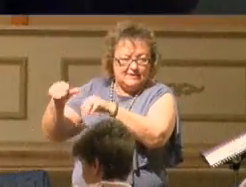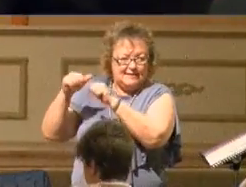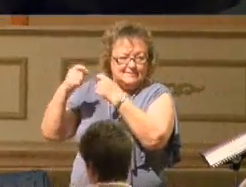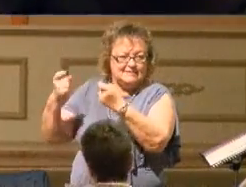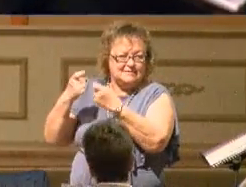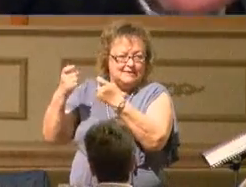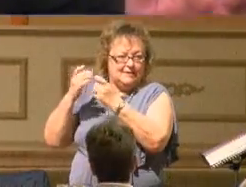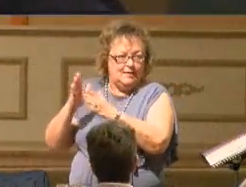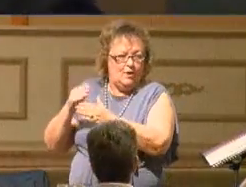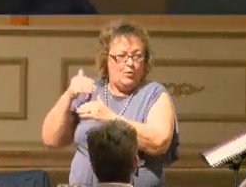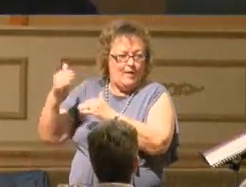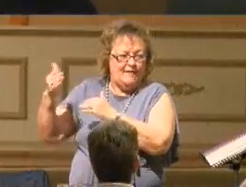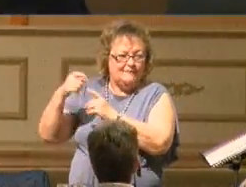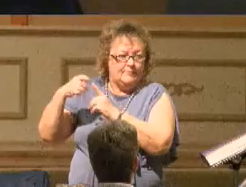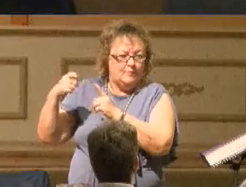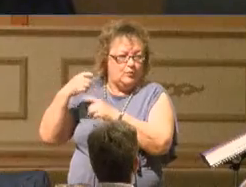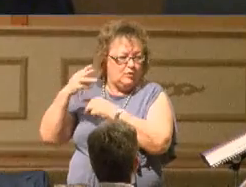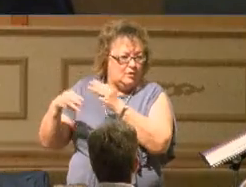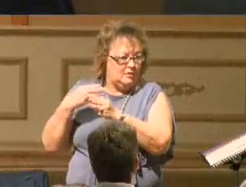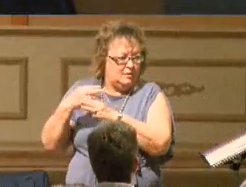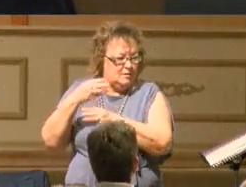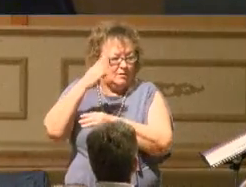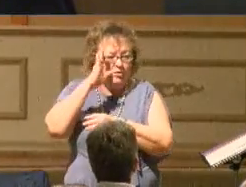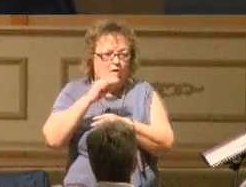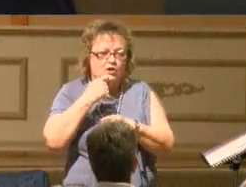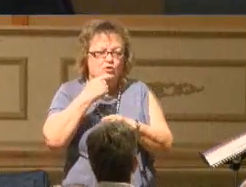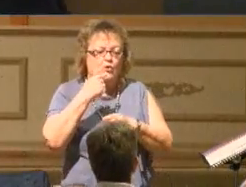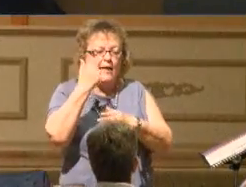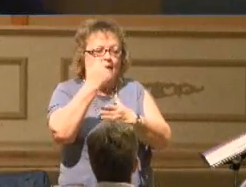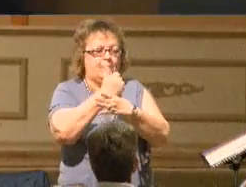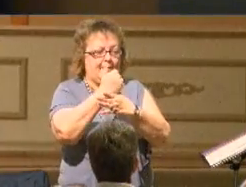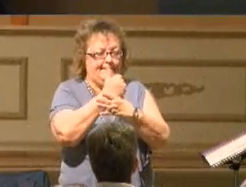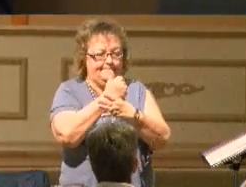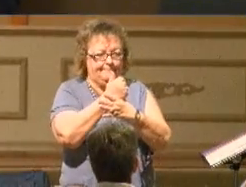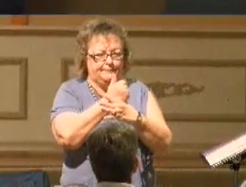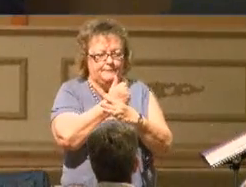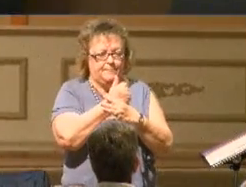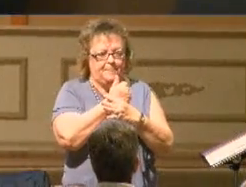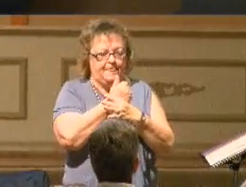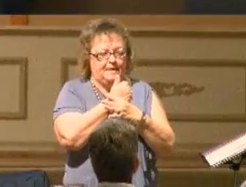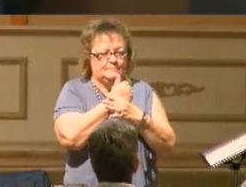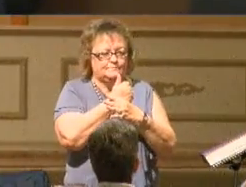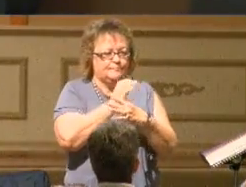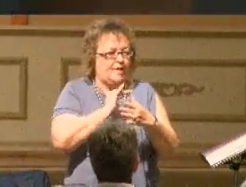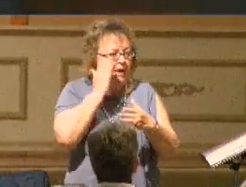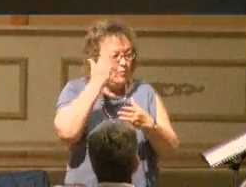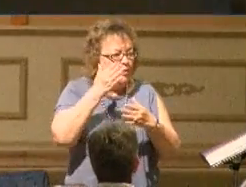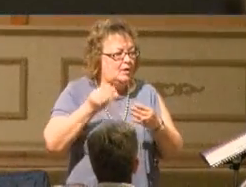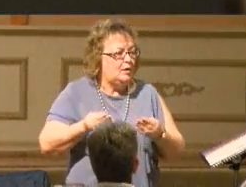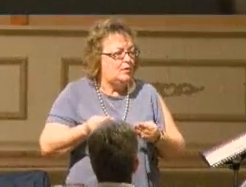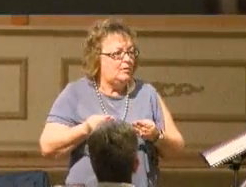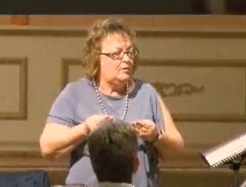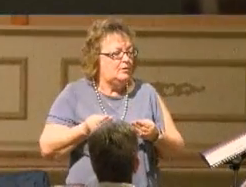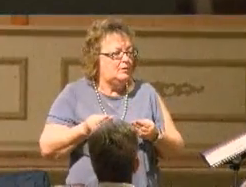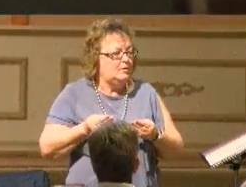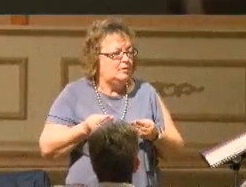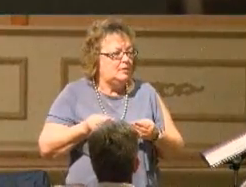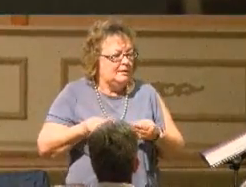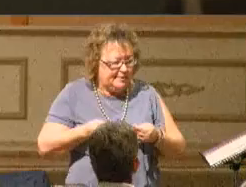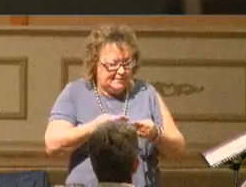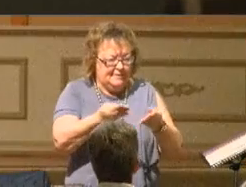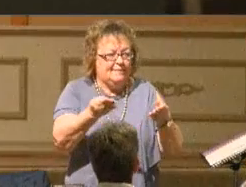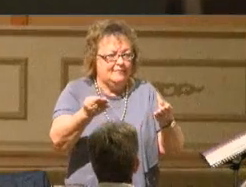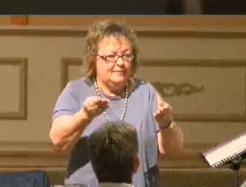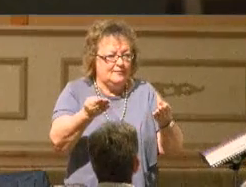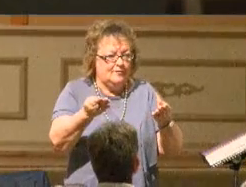before, God told Abraham, he said, "I will provide myself a lamb." God